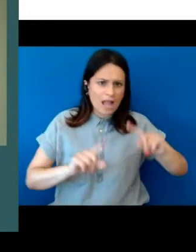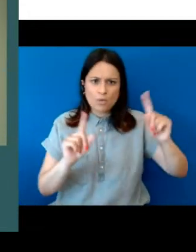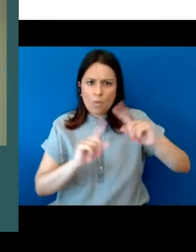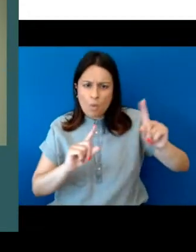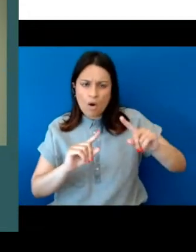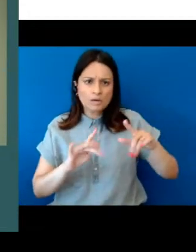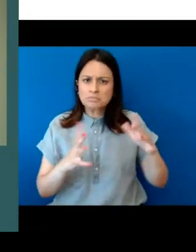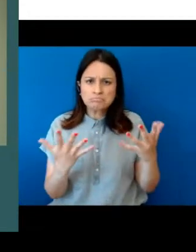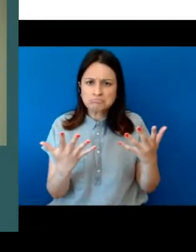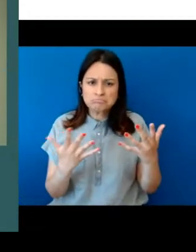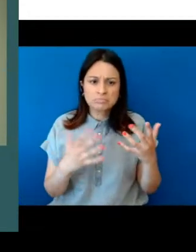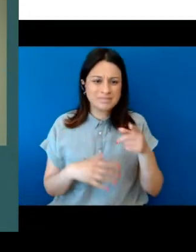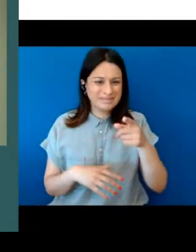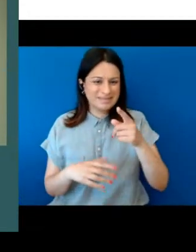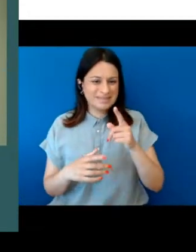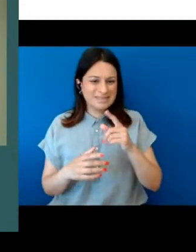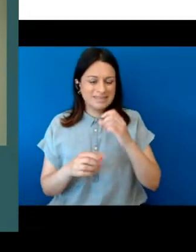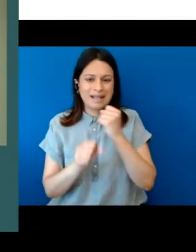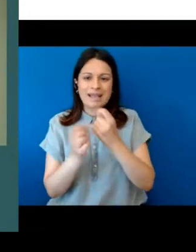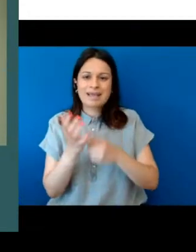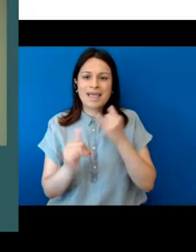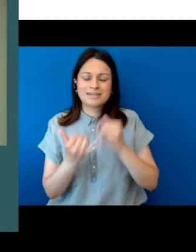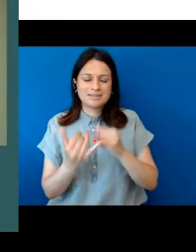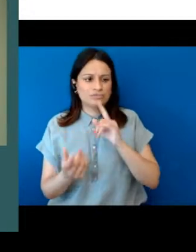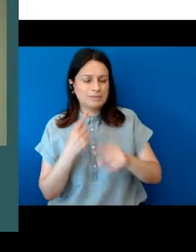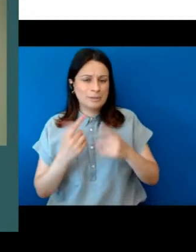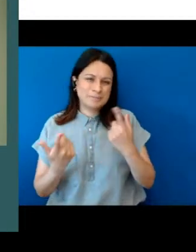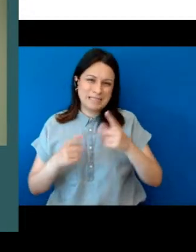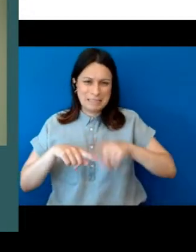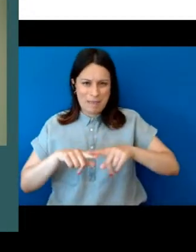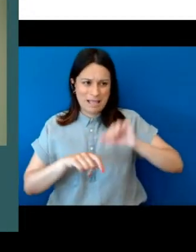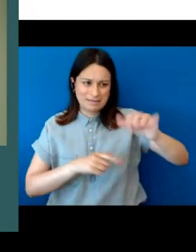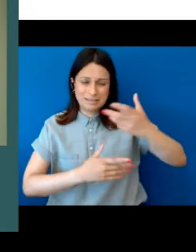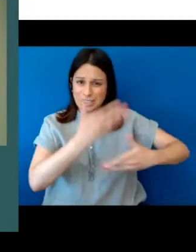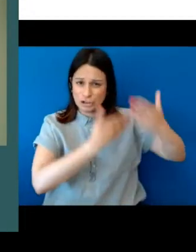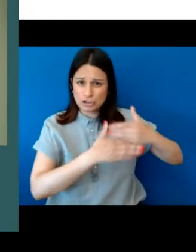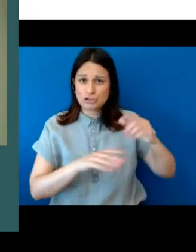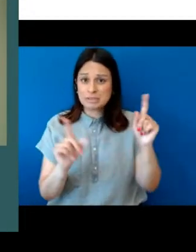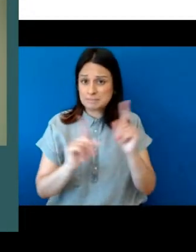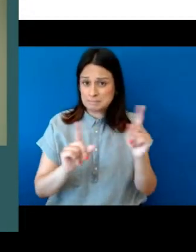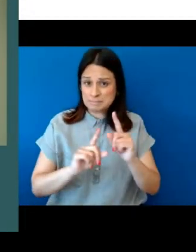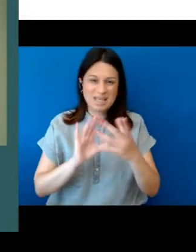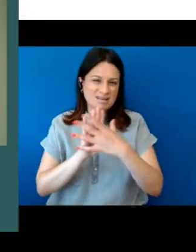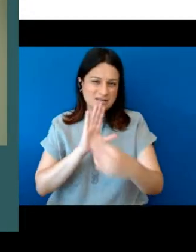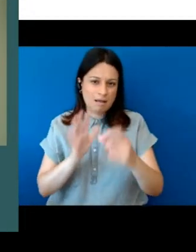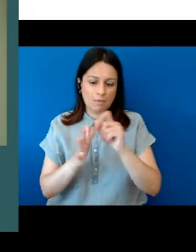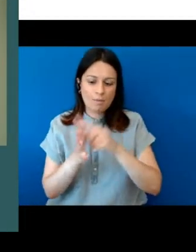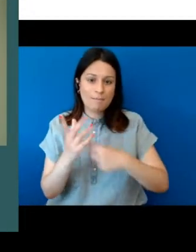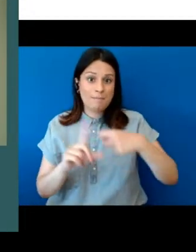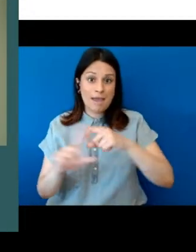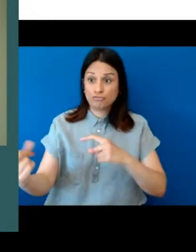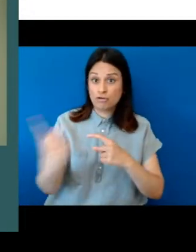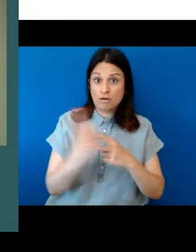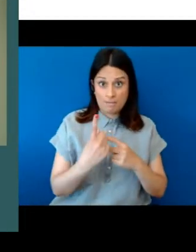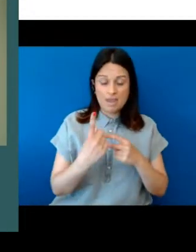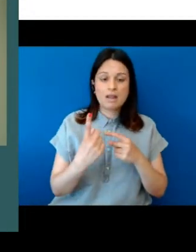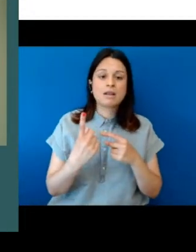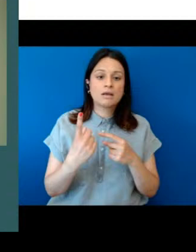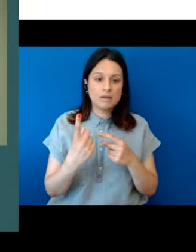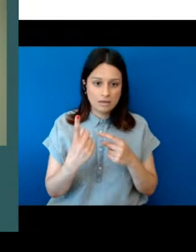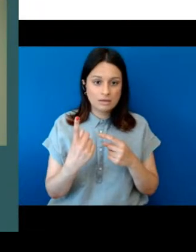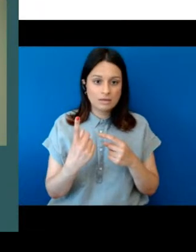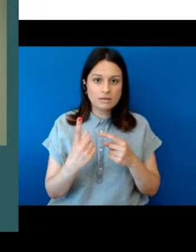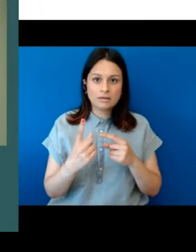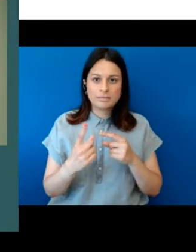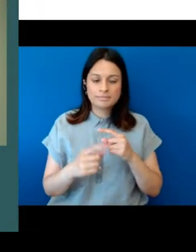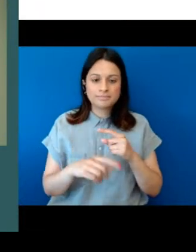that depends where you are and the patient's history. Let's say, for example, that Patrick comes into your surgery